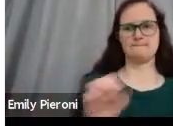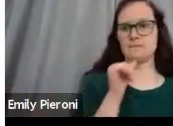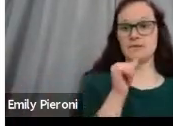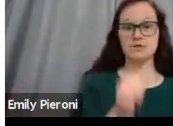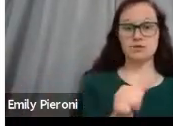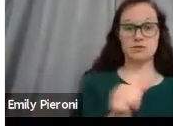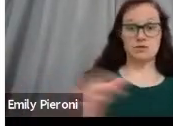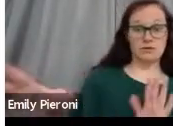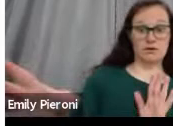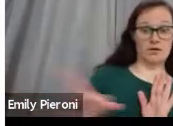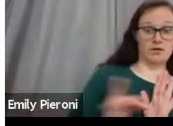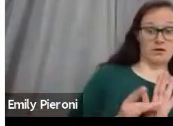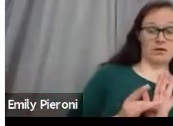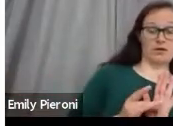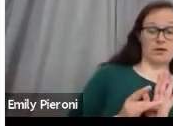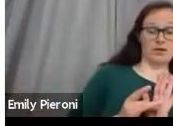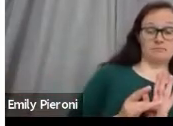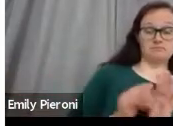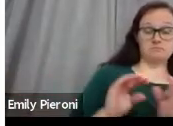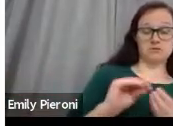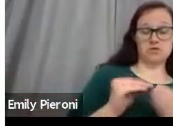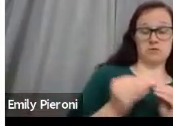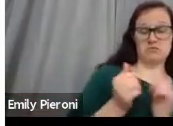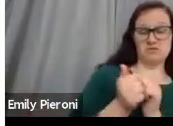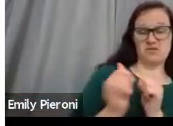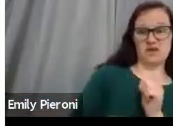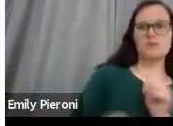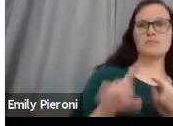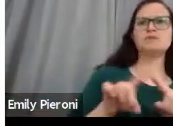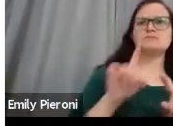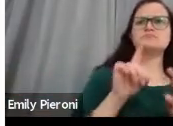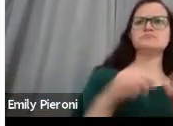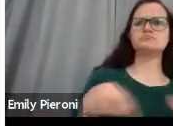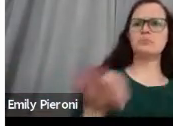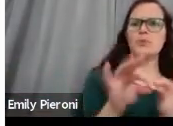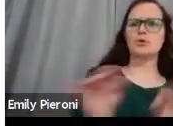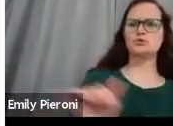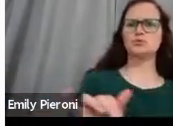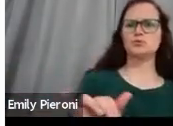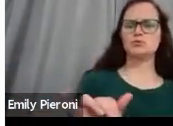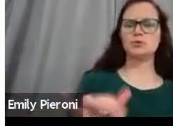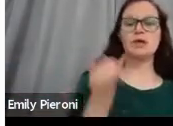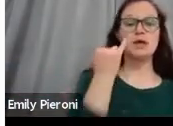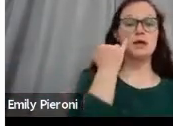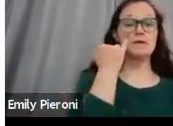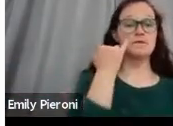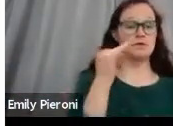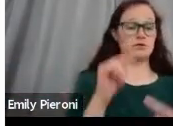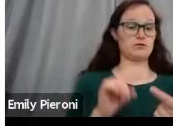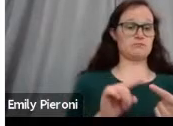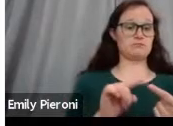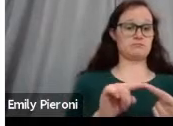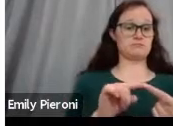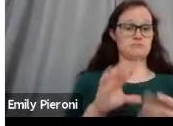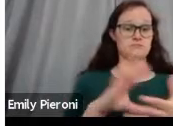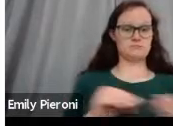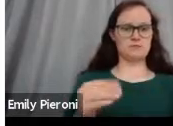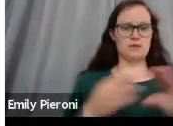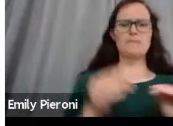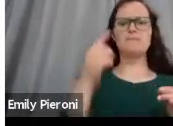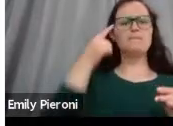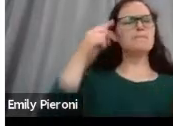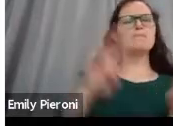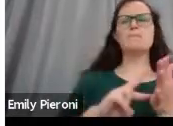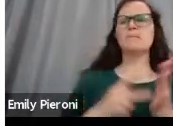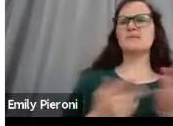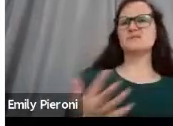but really it is an integral part of that. When you're telling a story, you want to identify the purpose of the story and then create a